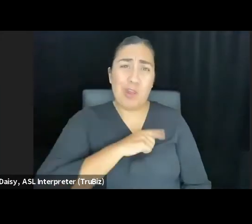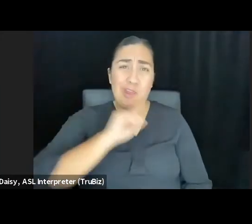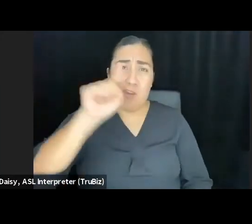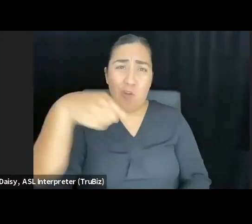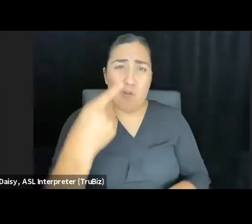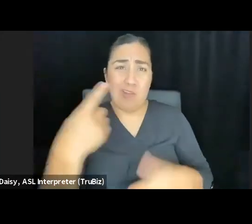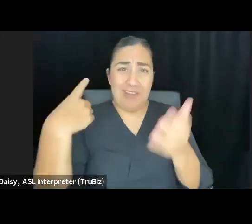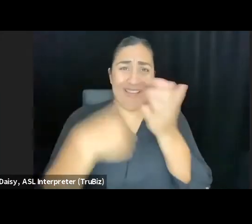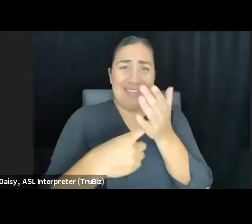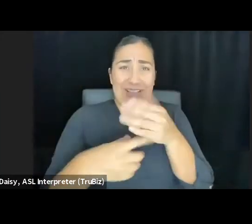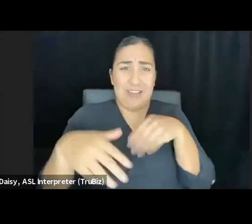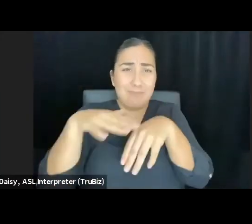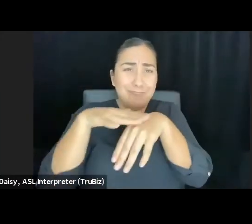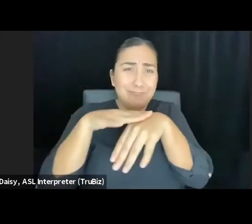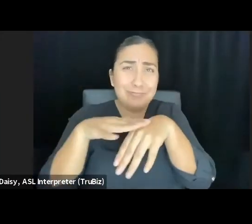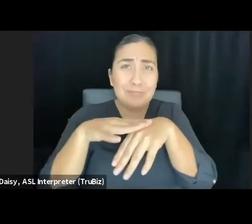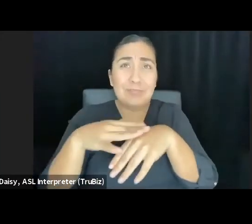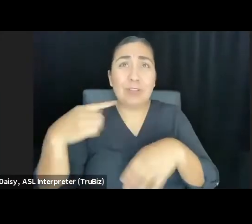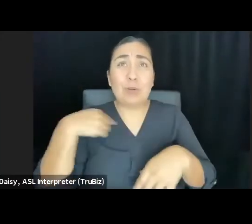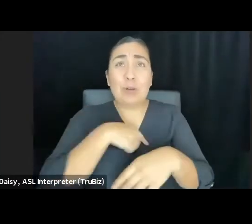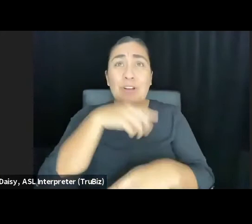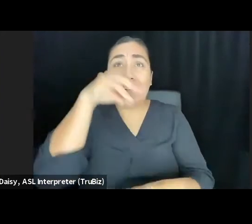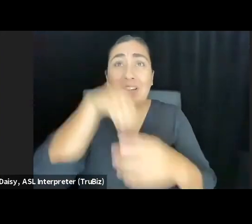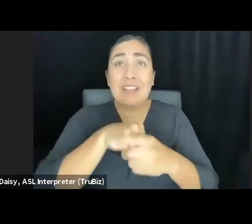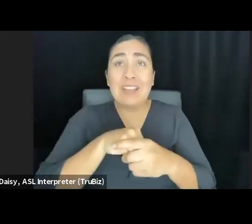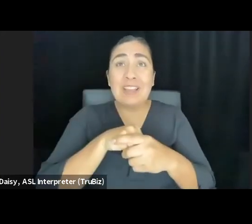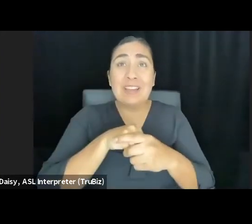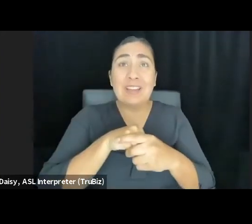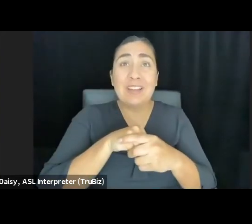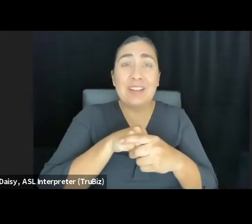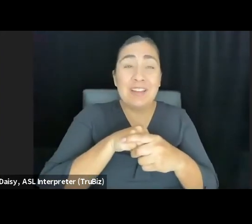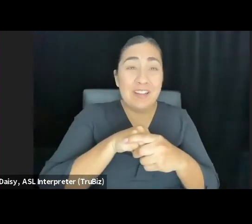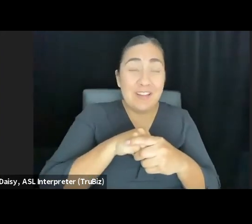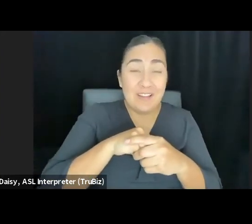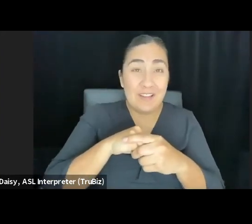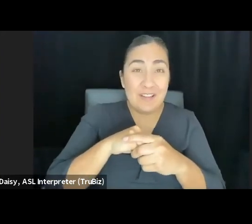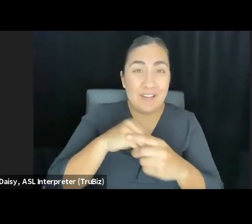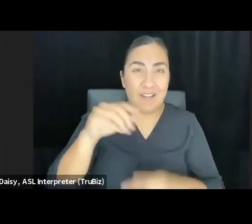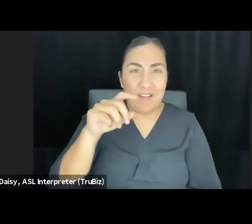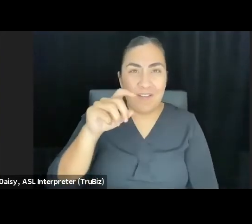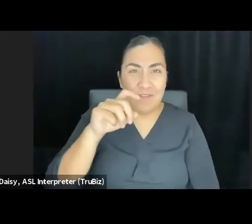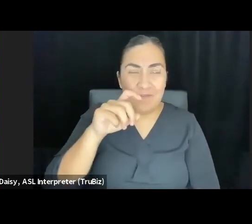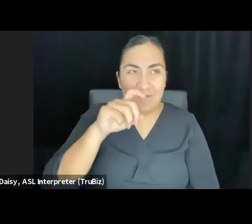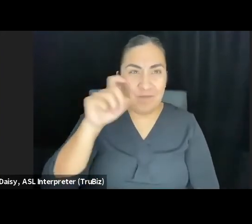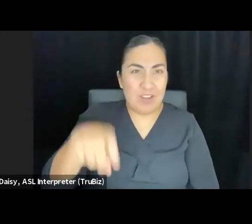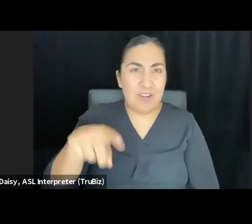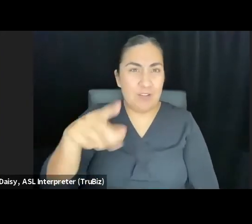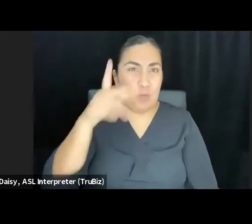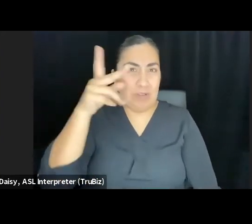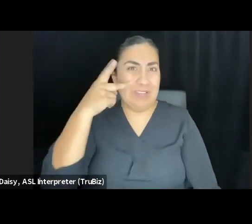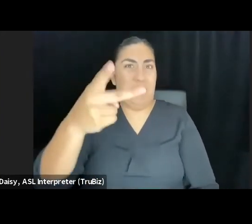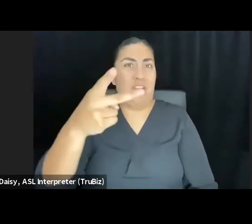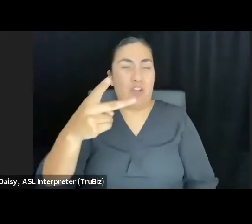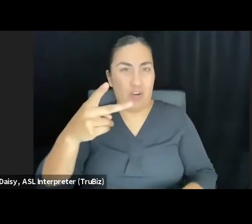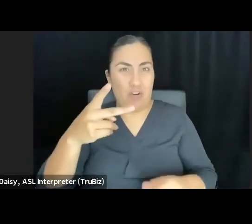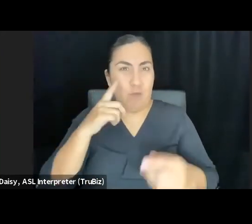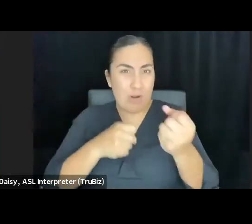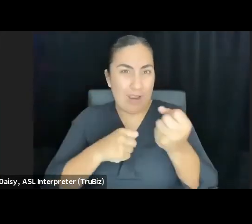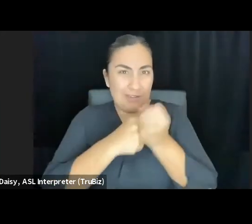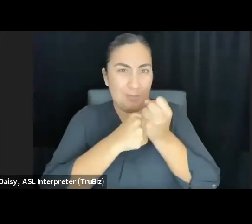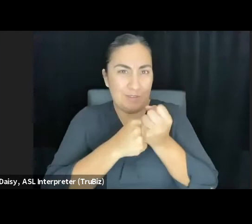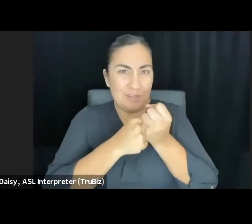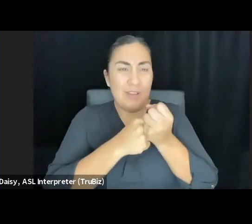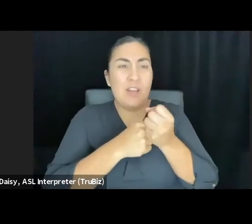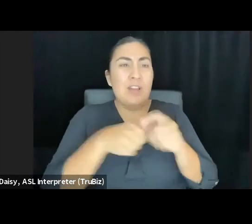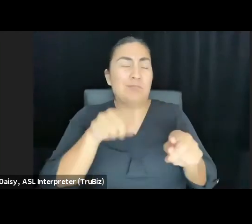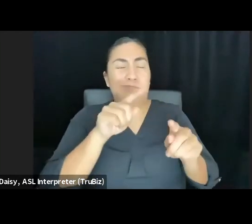her at least 5 times a day at different events and activism spaces. She's incredible.